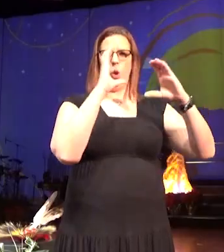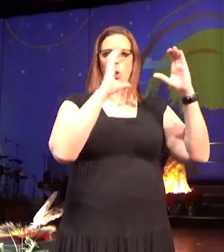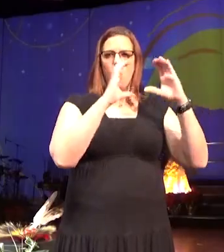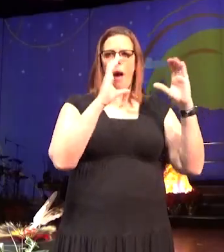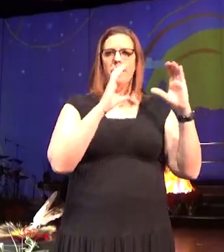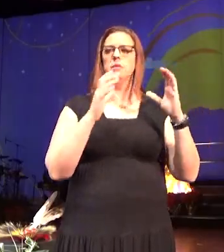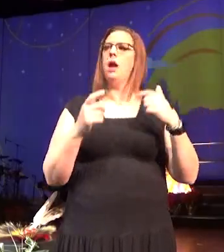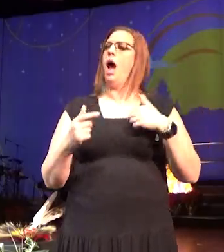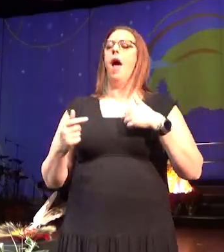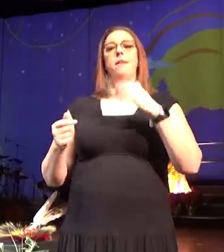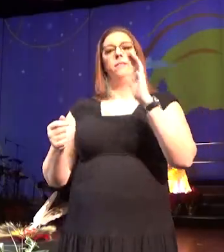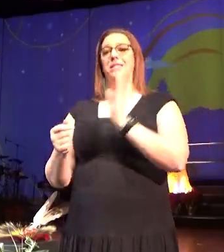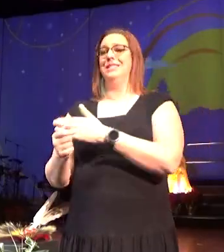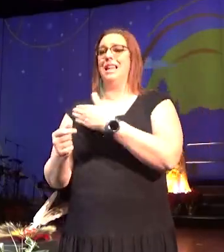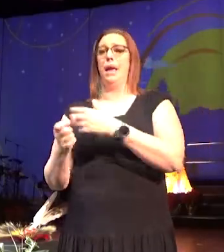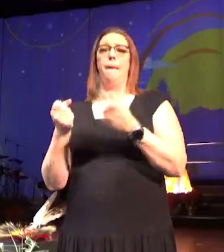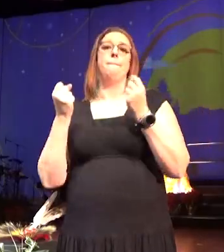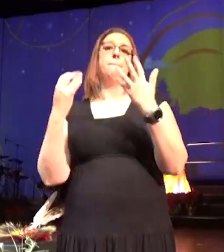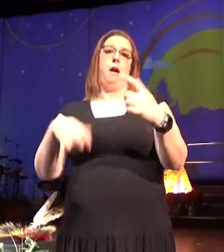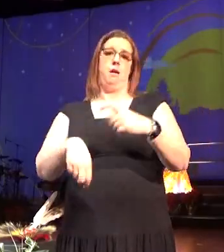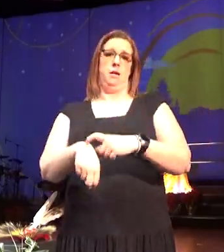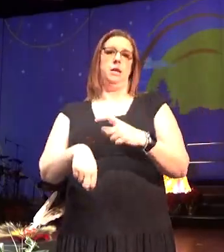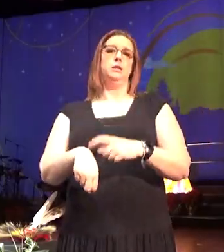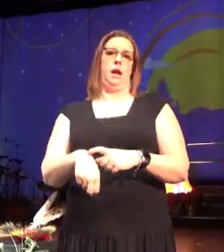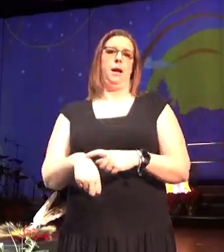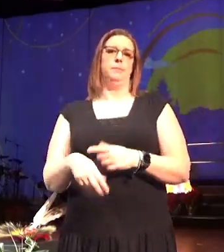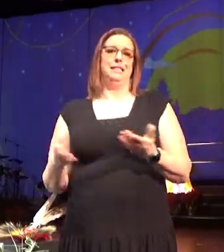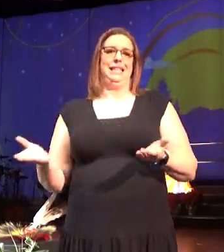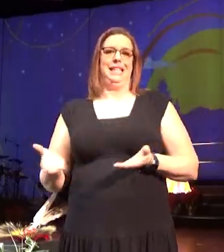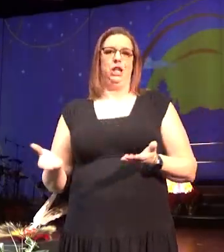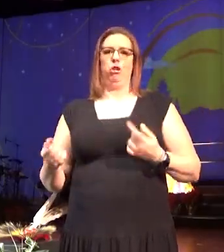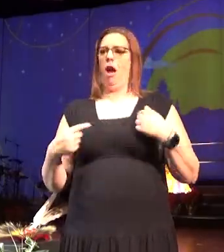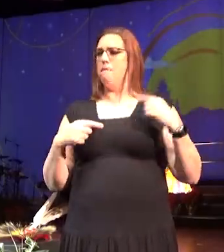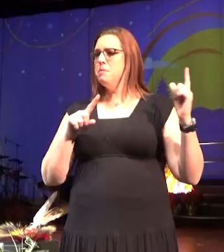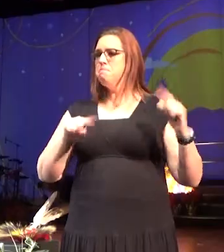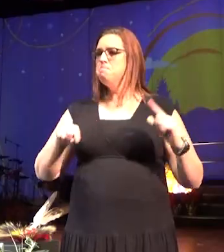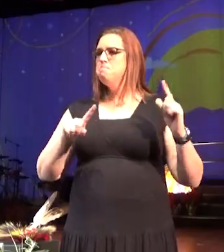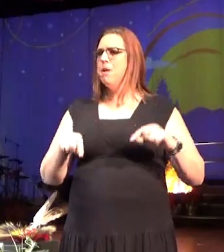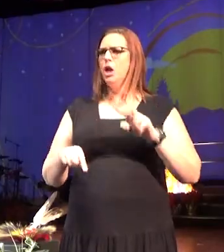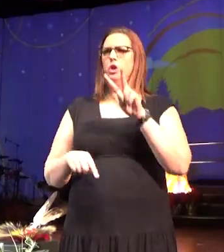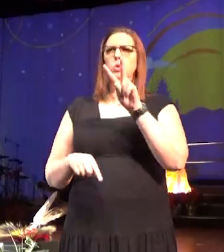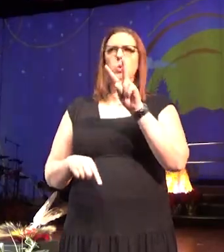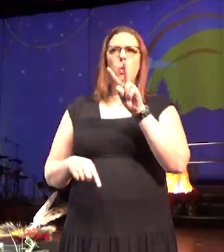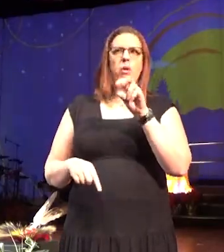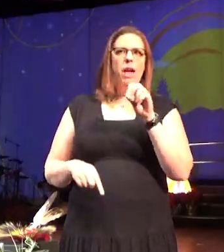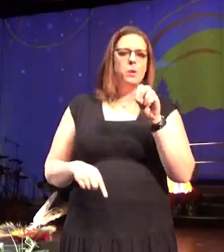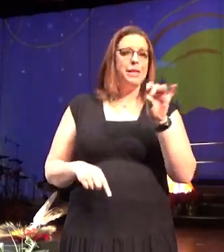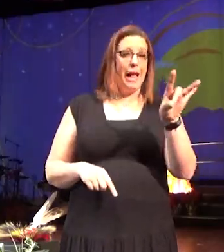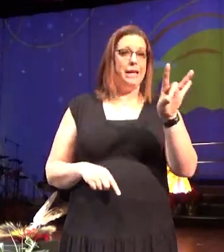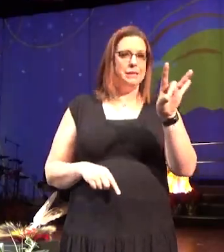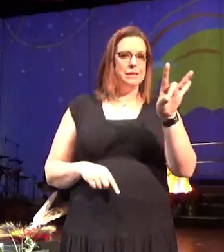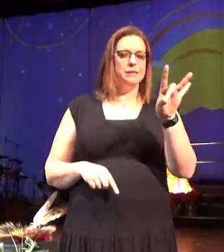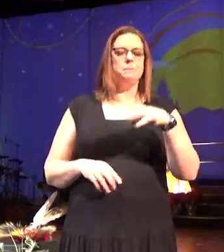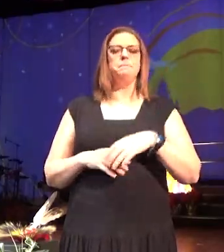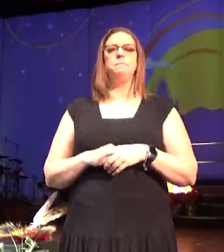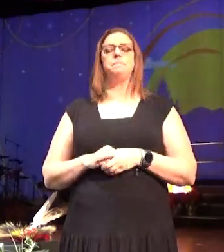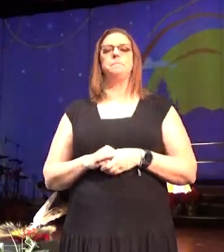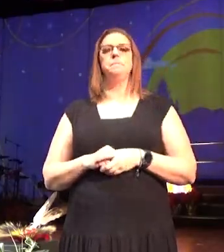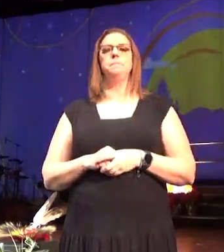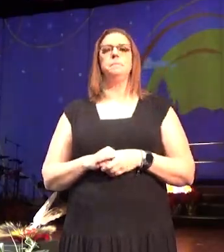this song numerous of times here. I've been here since 2008.